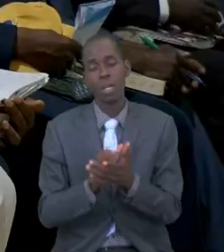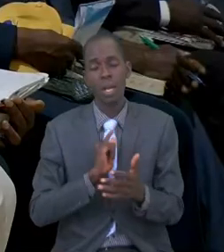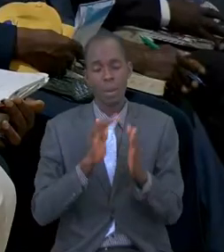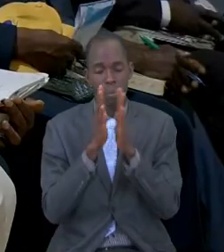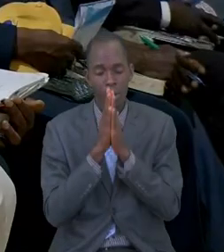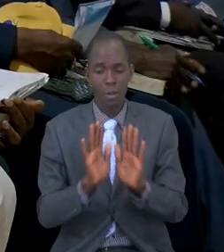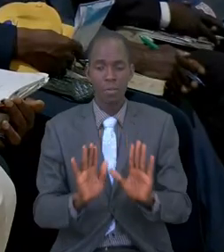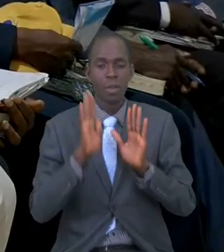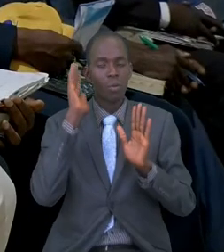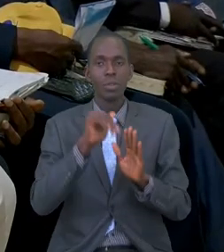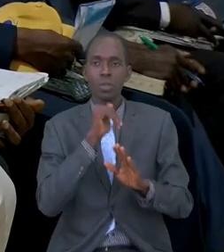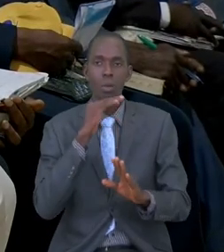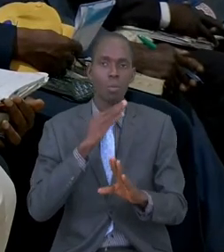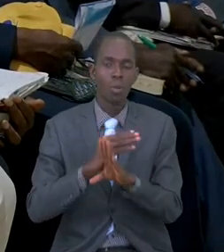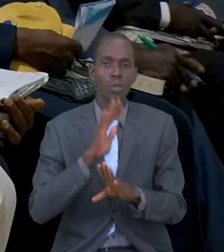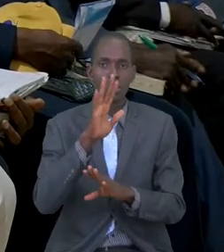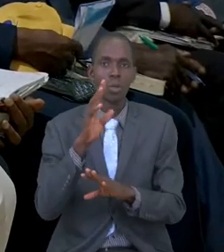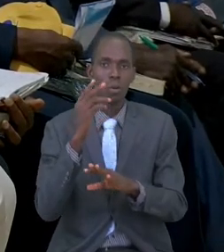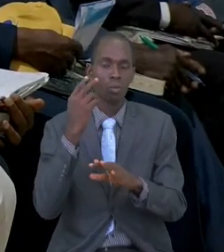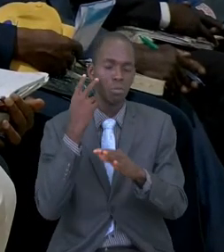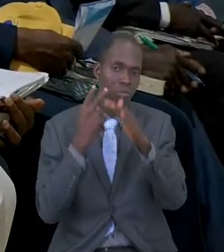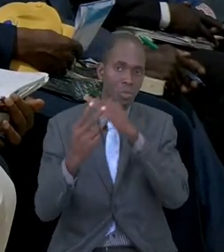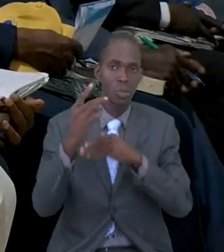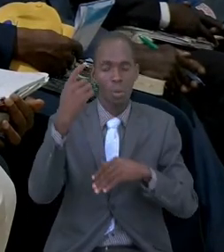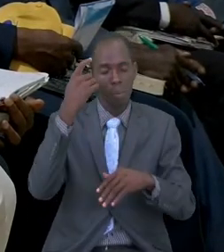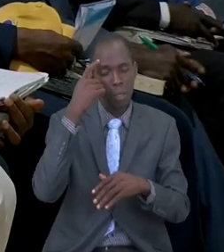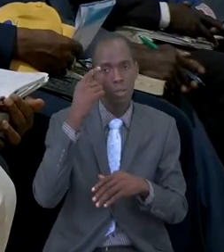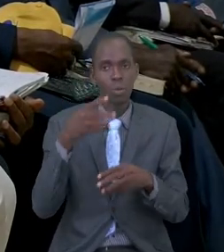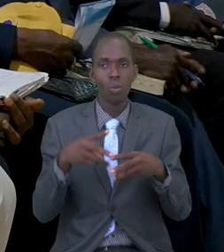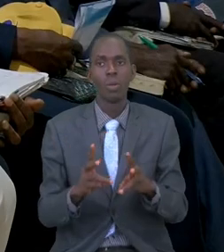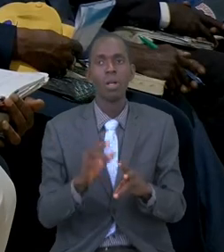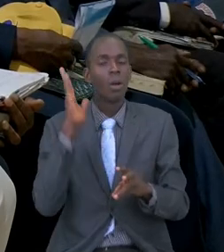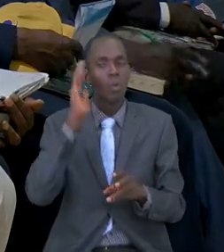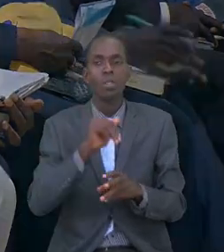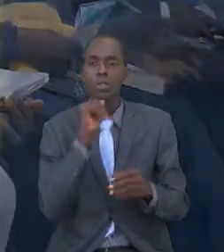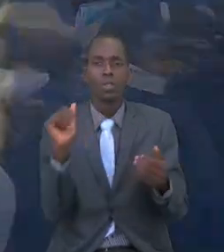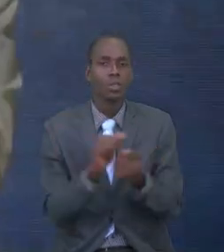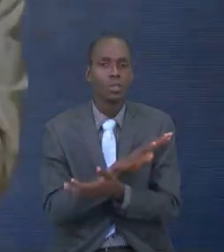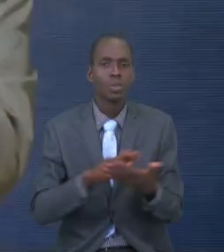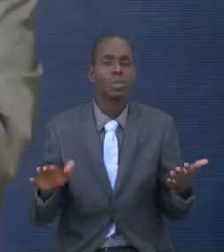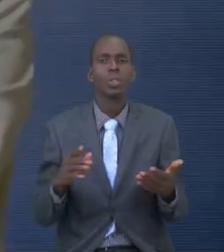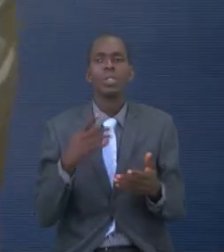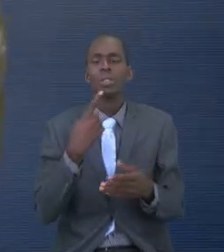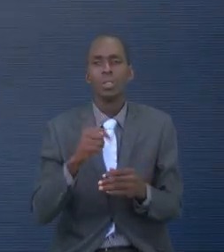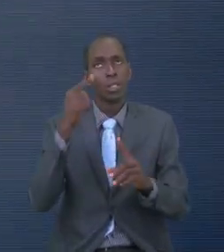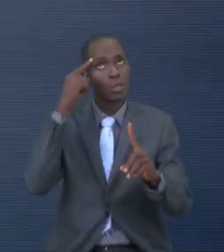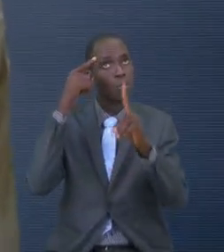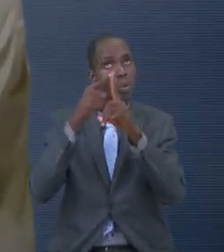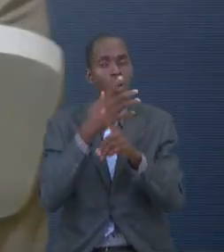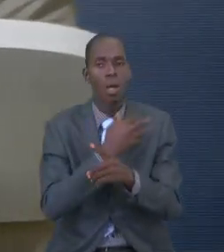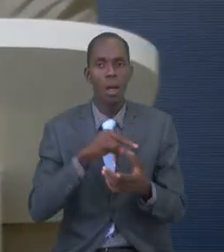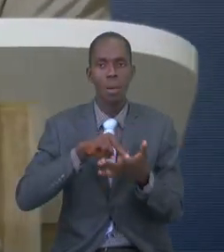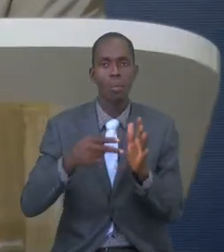view, will not block your mind, and will not destroy the goal and the purpose for which